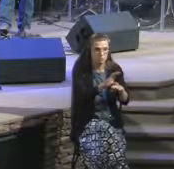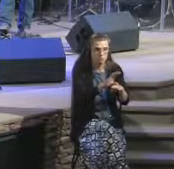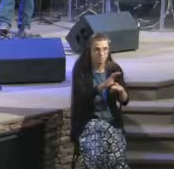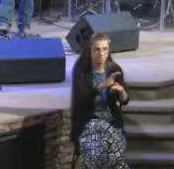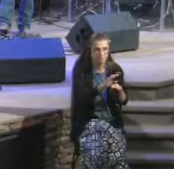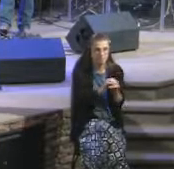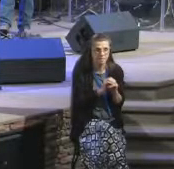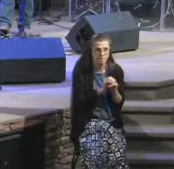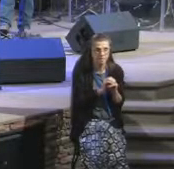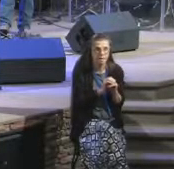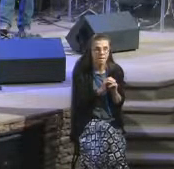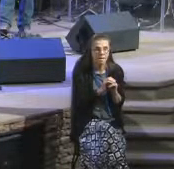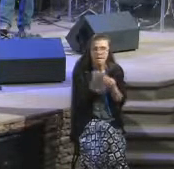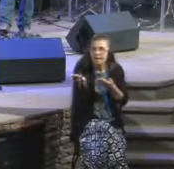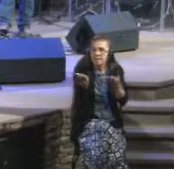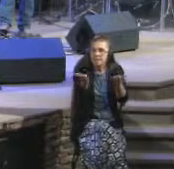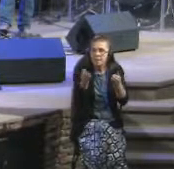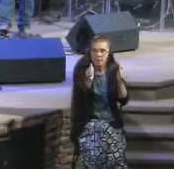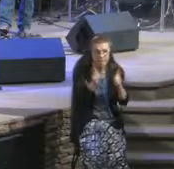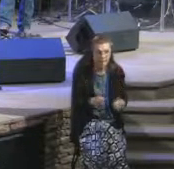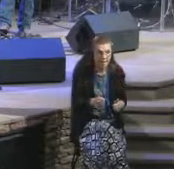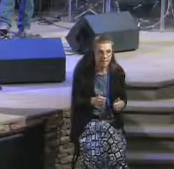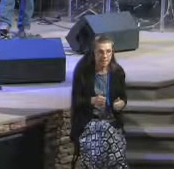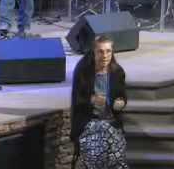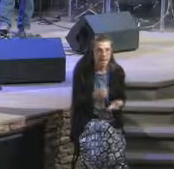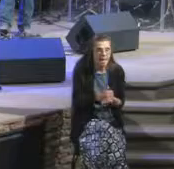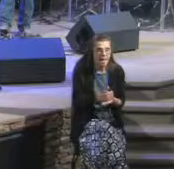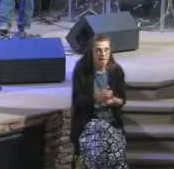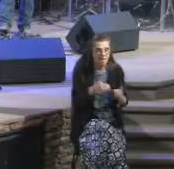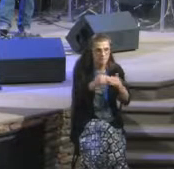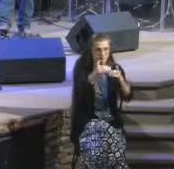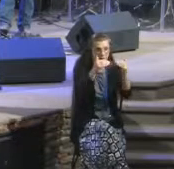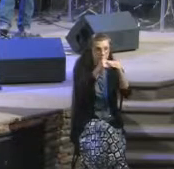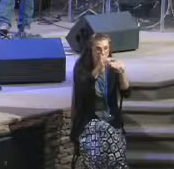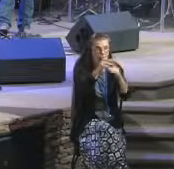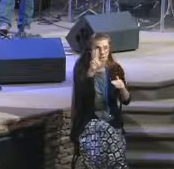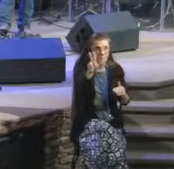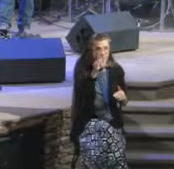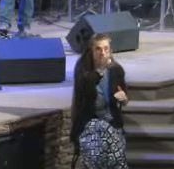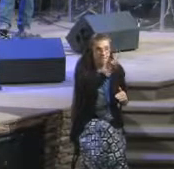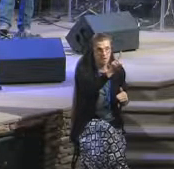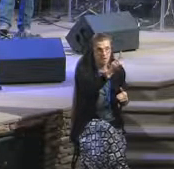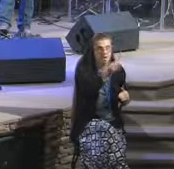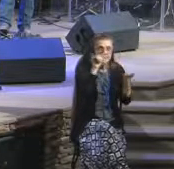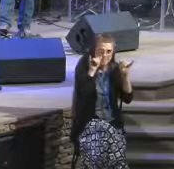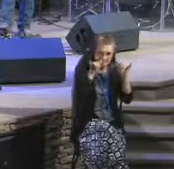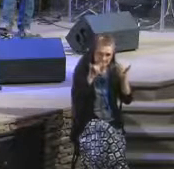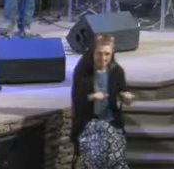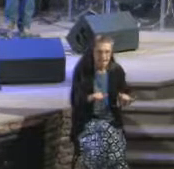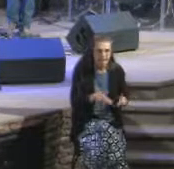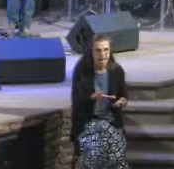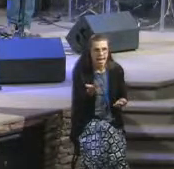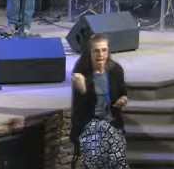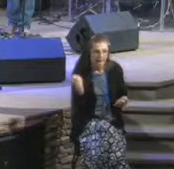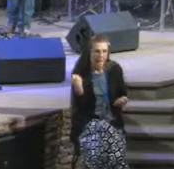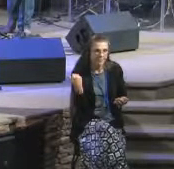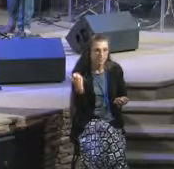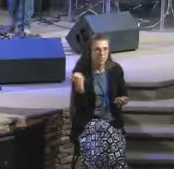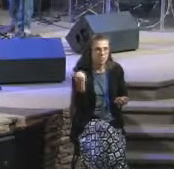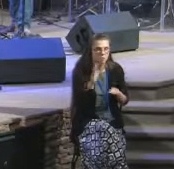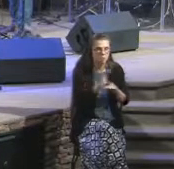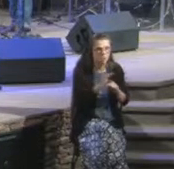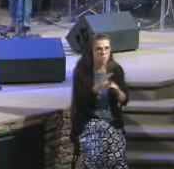decided to do, is for anybody that can help set up for the 31st event, just stay after service on that Sunday